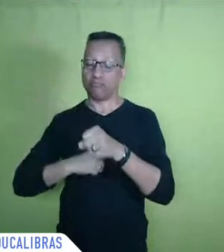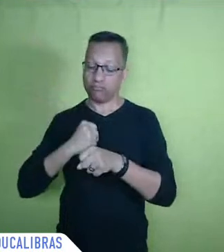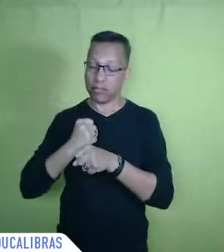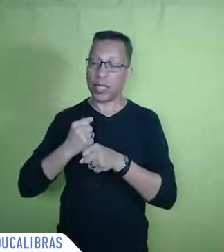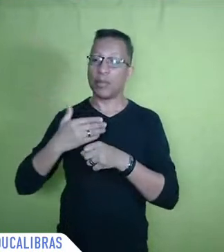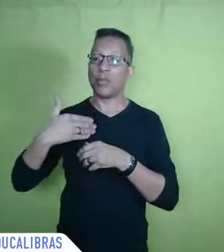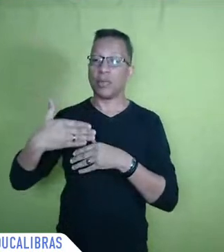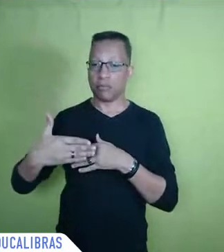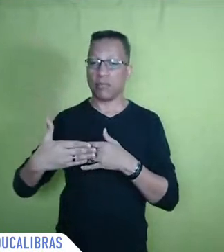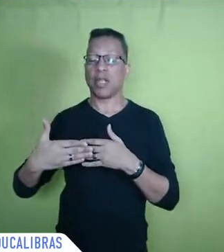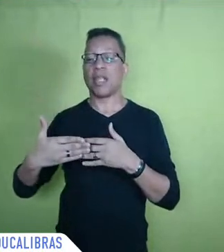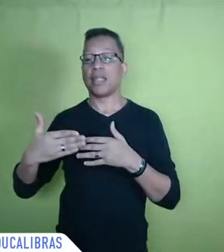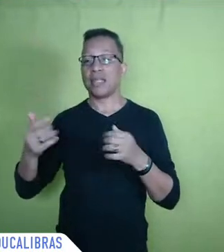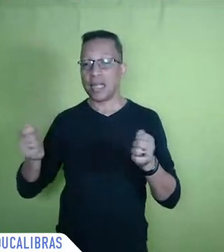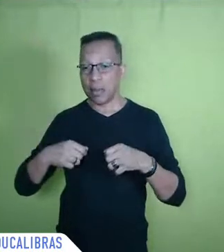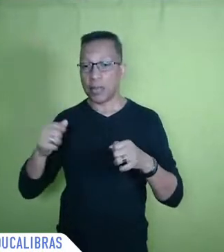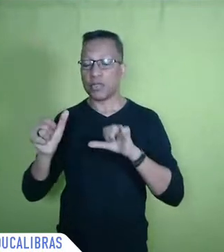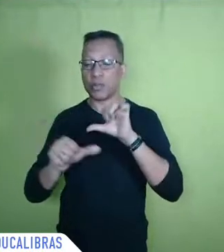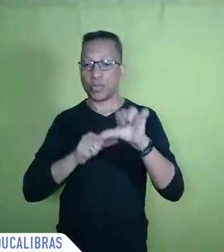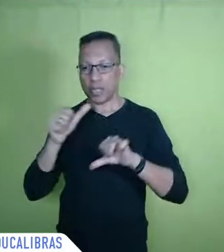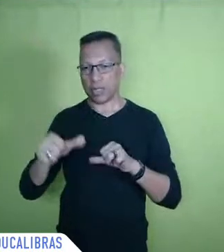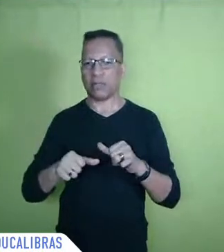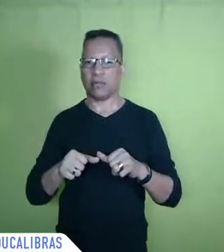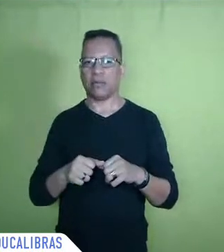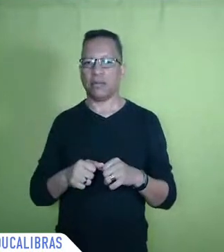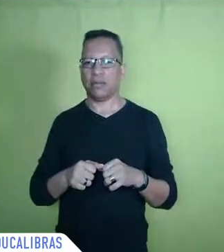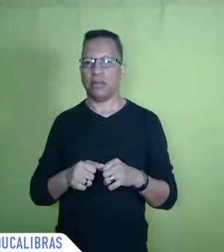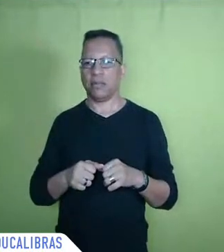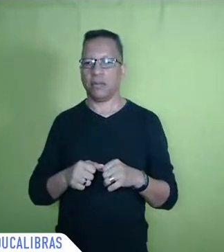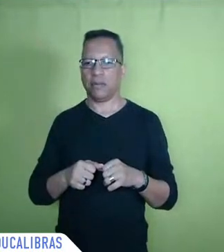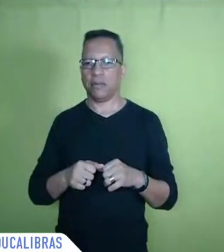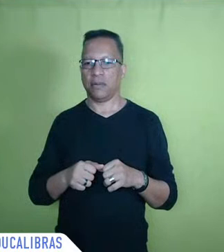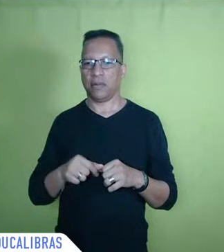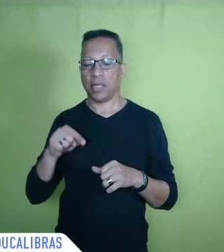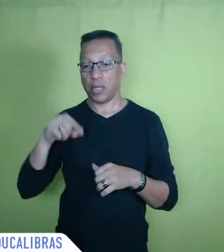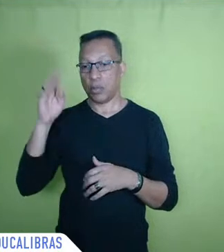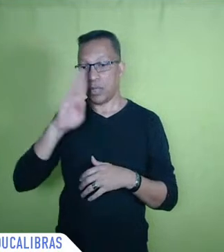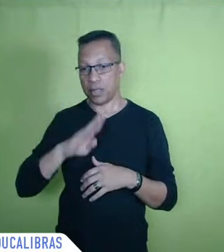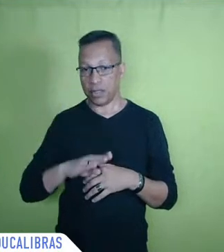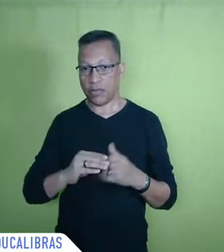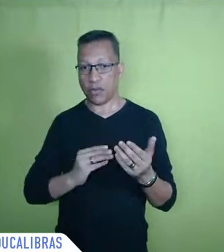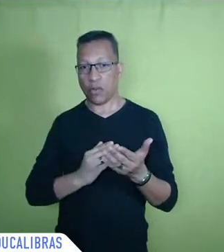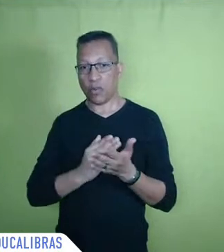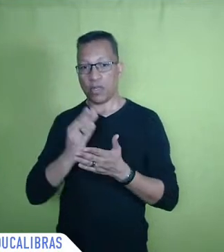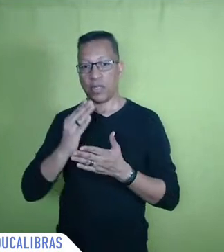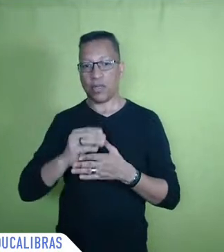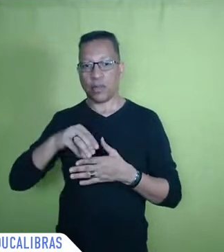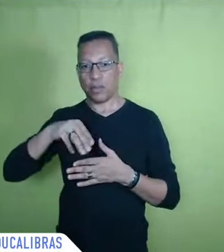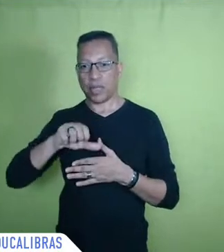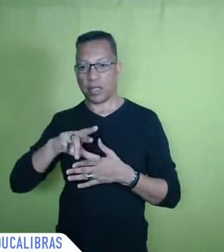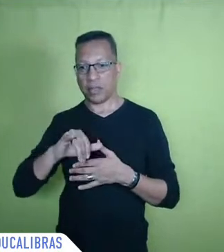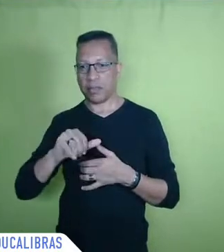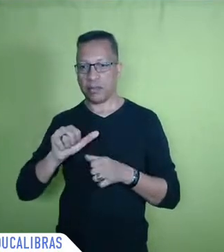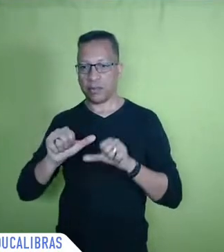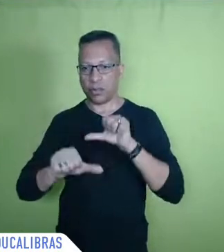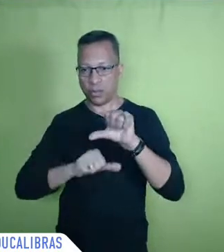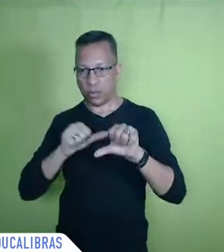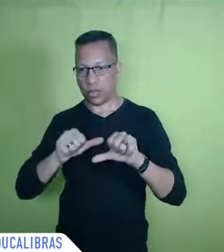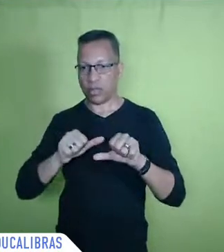do you think it would take for us to overcome and revert the situation we have in Brazil? Let's start